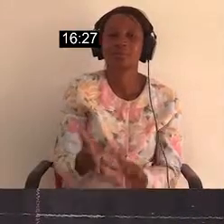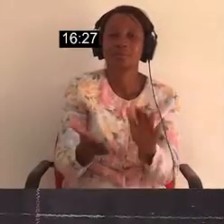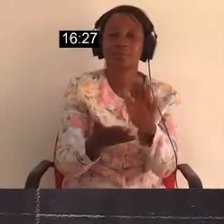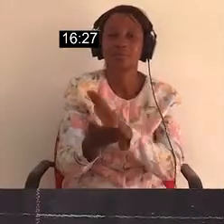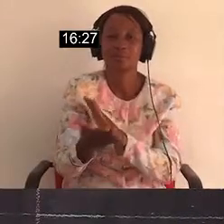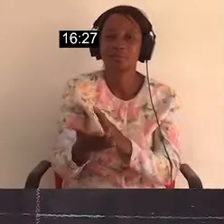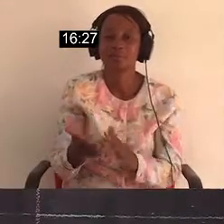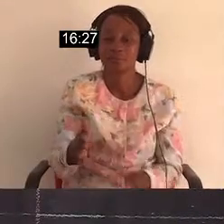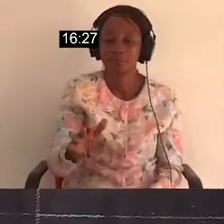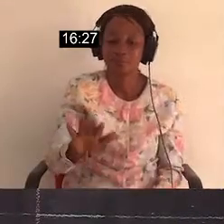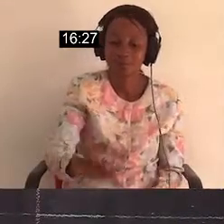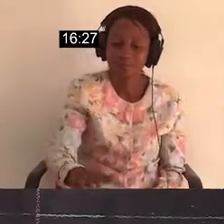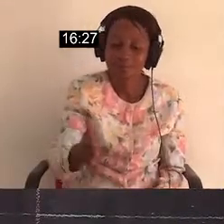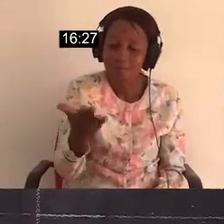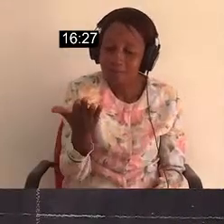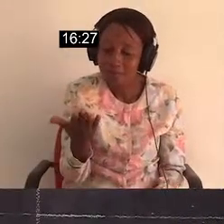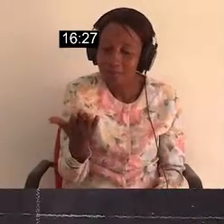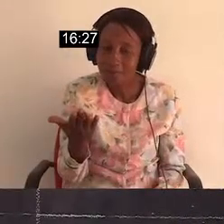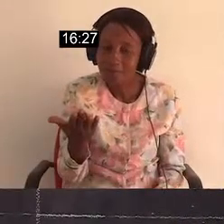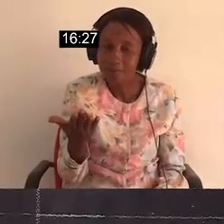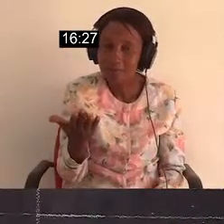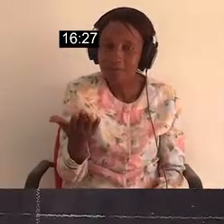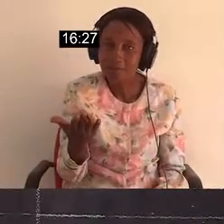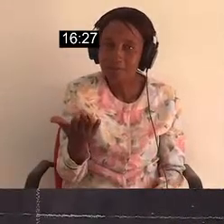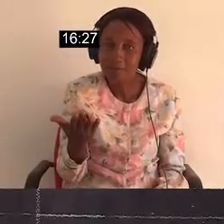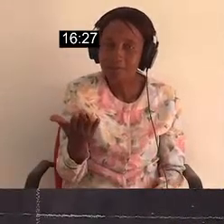Another card, turn upside down.